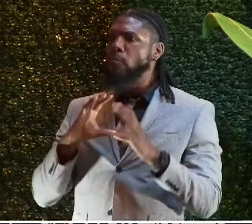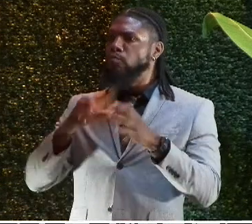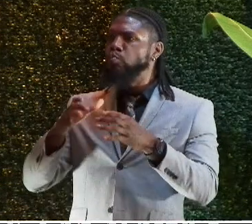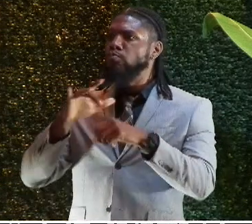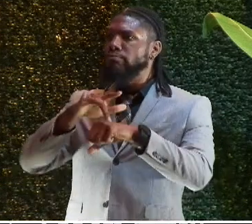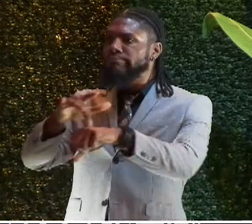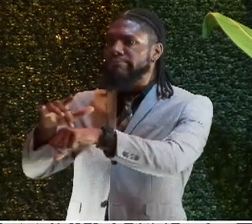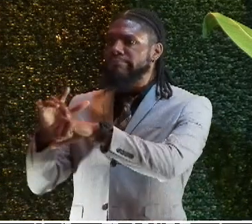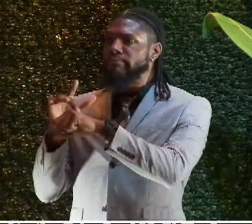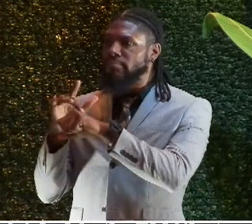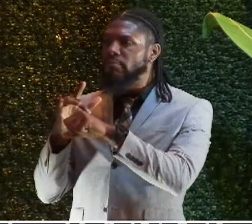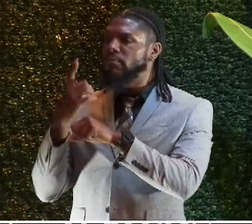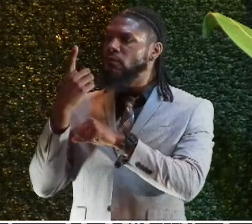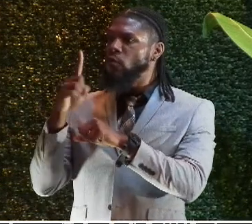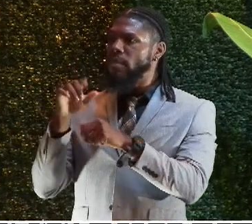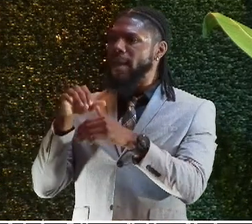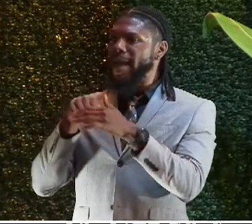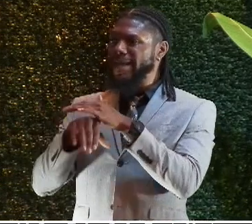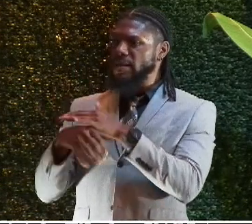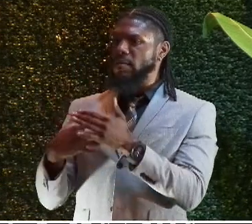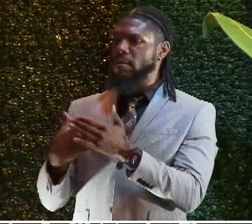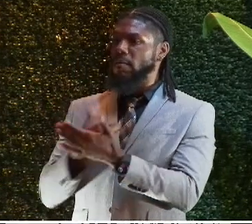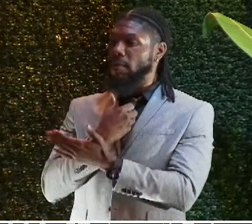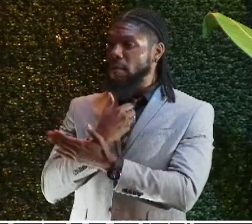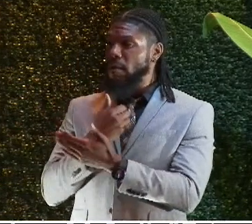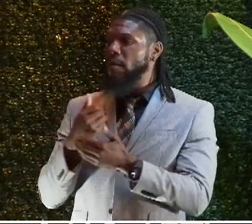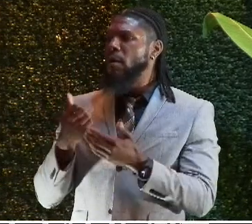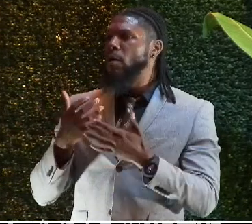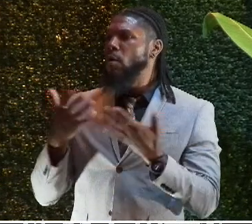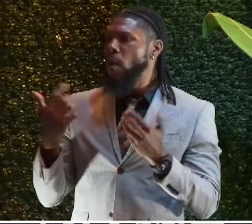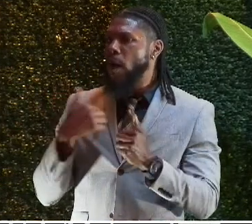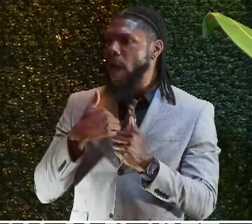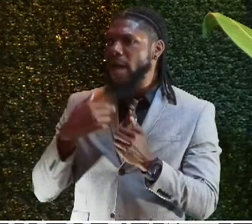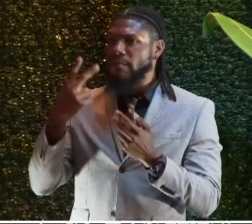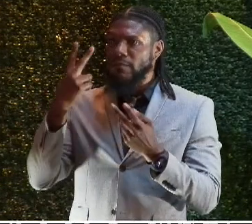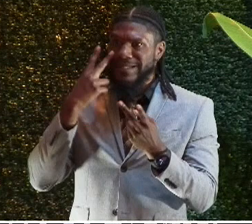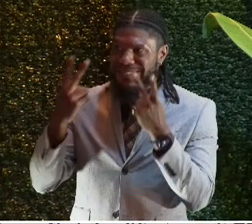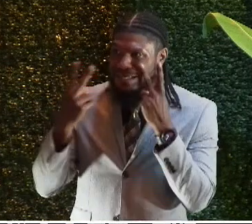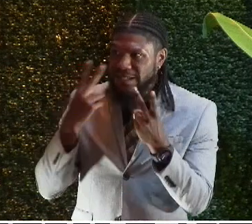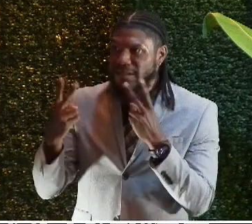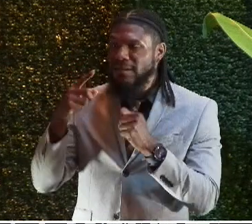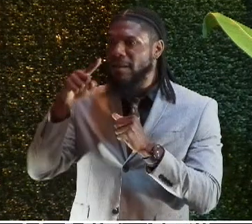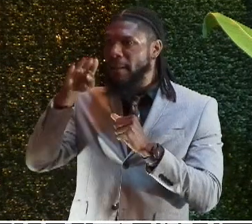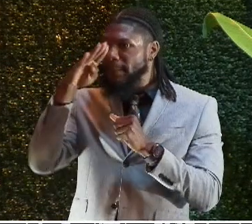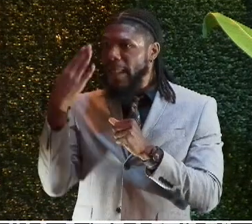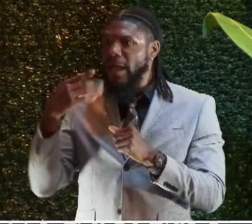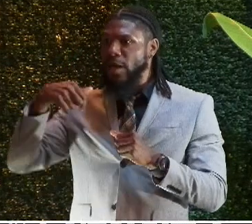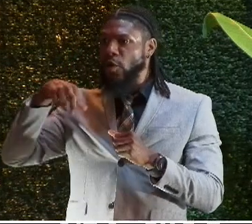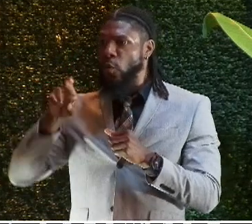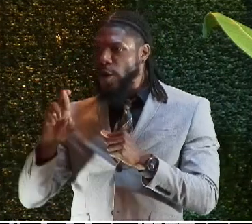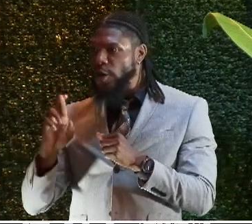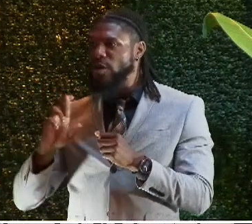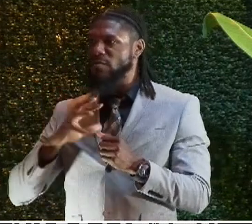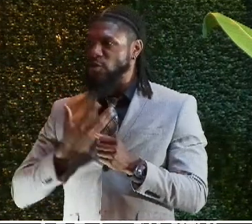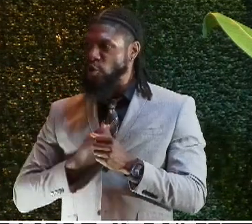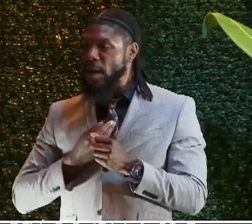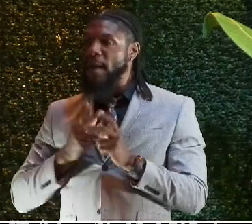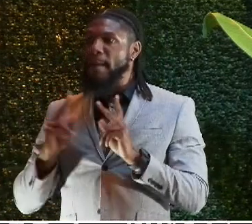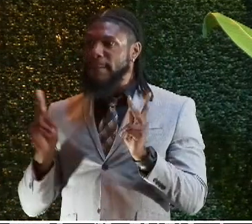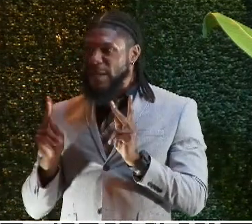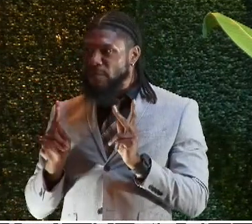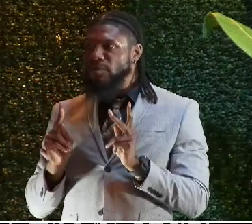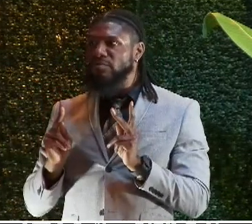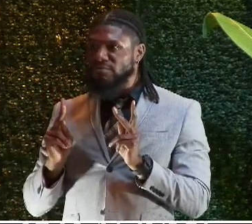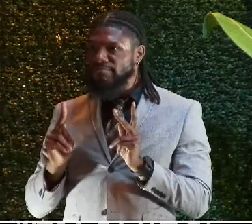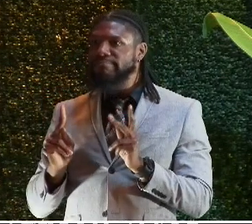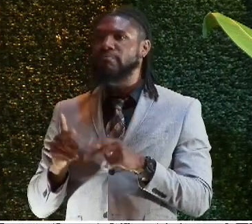them. What I have been seeing is black, queer, and trans people have been